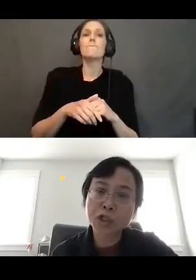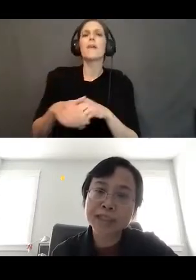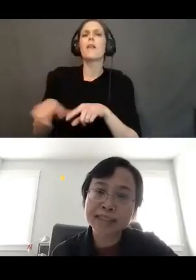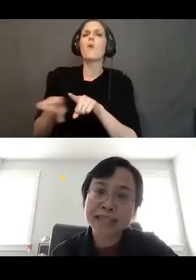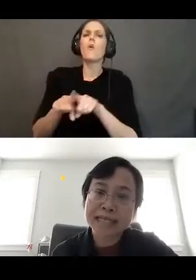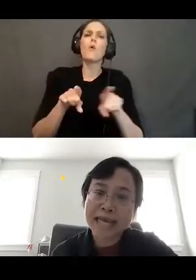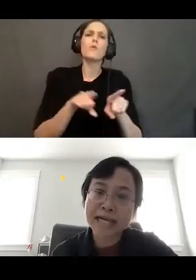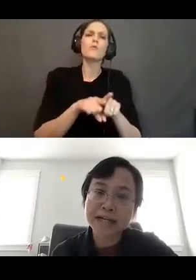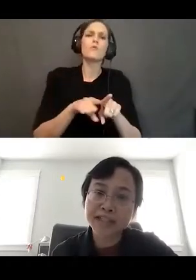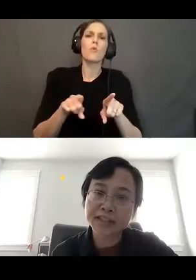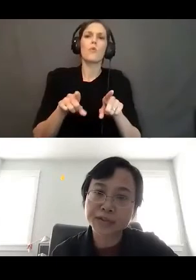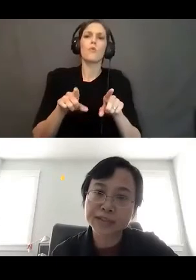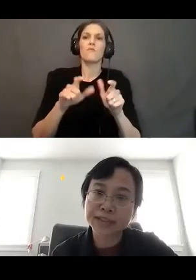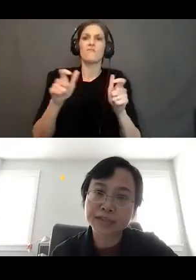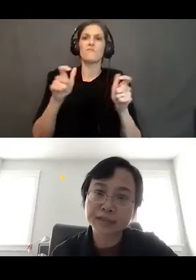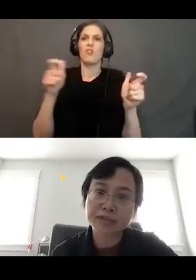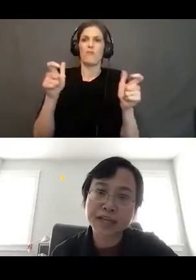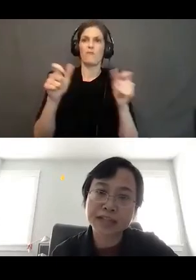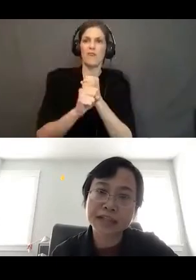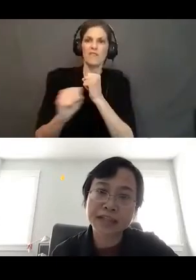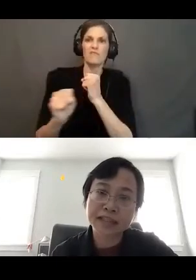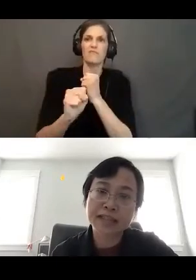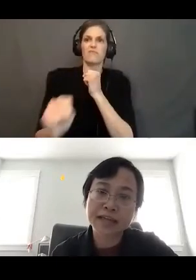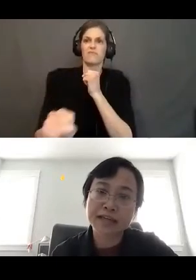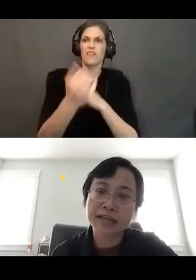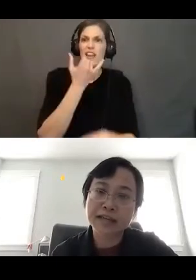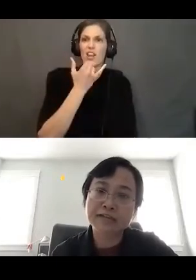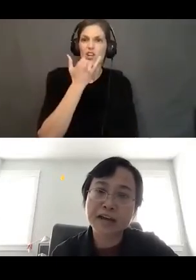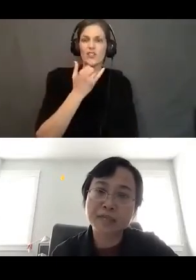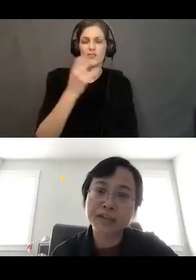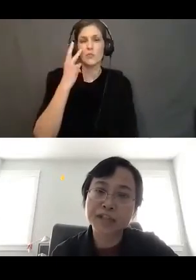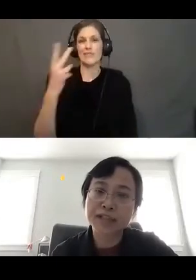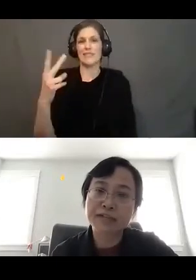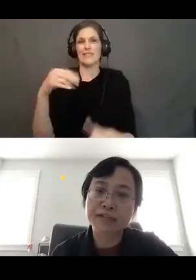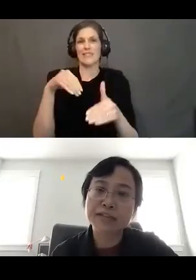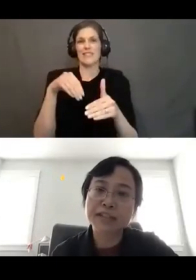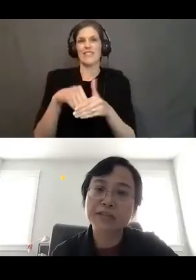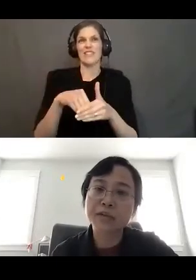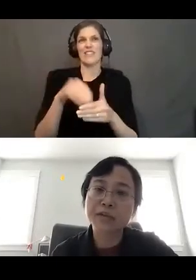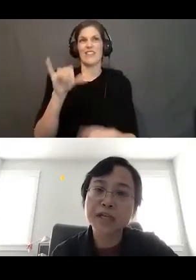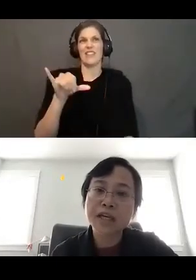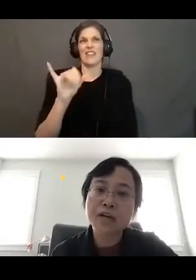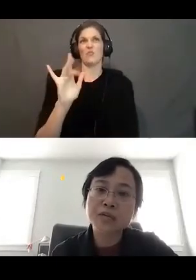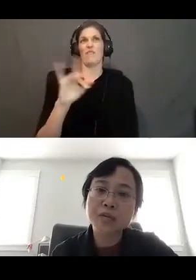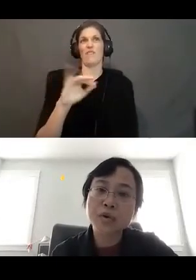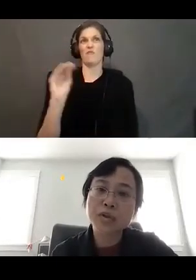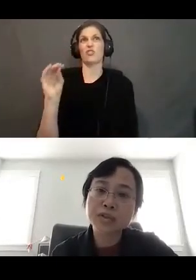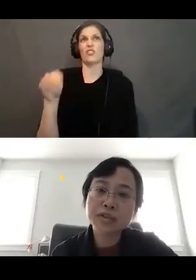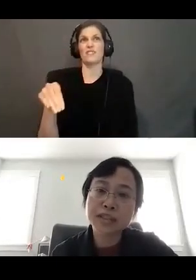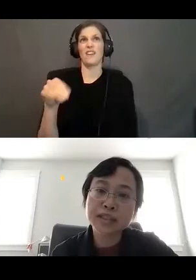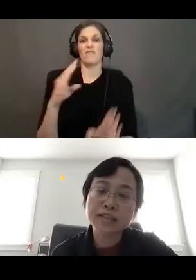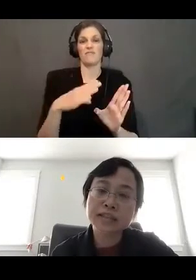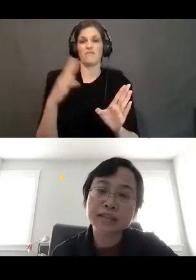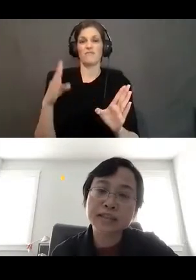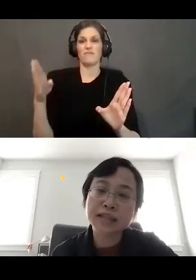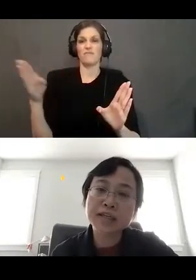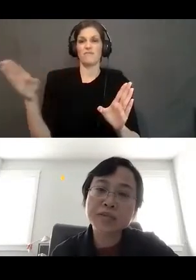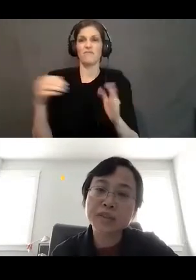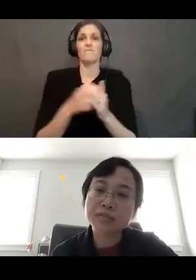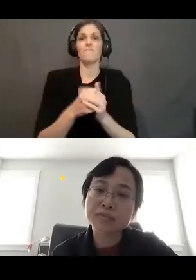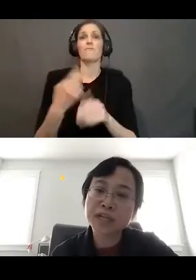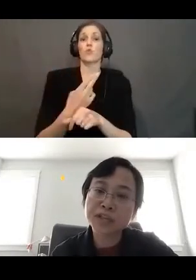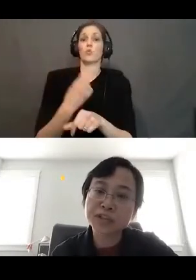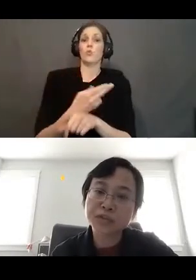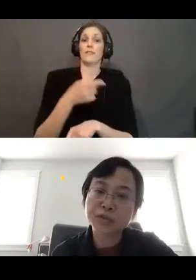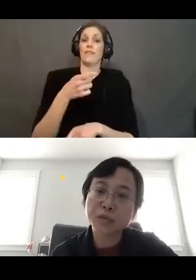large extended errors, as you see reflected in the 95% confidence intervals, for using this